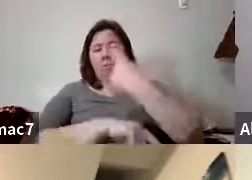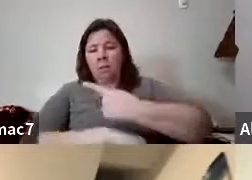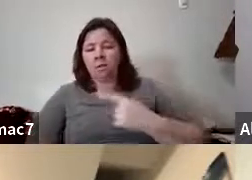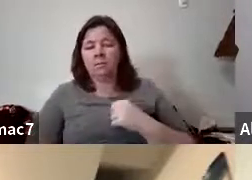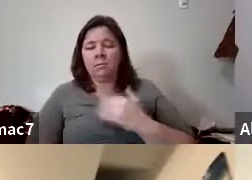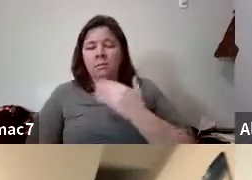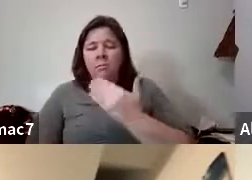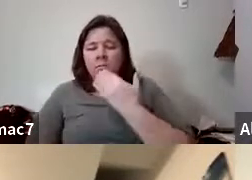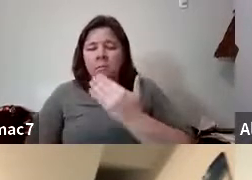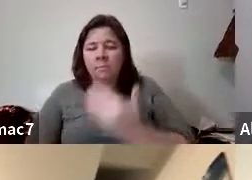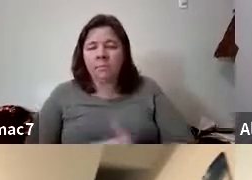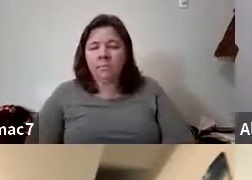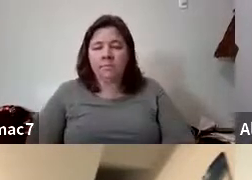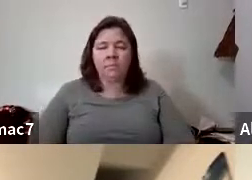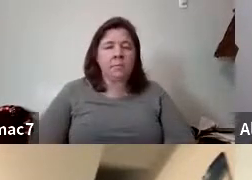Thanks.